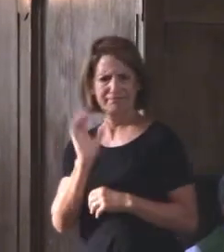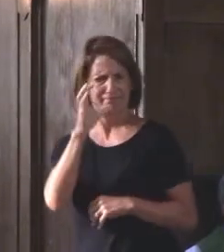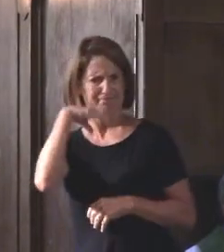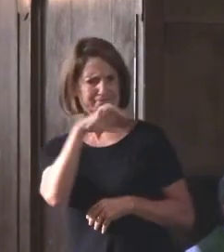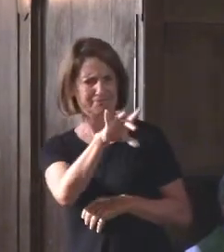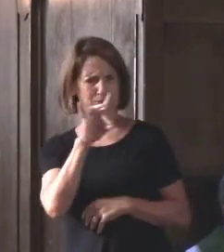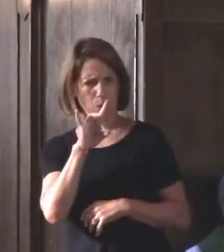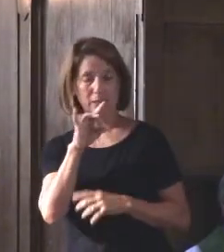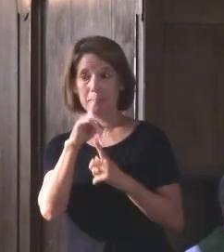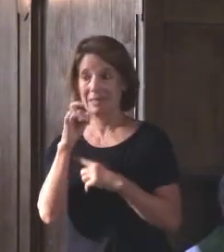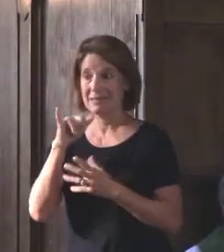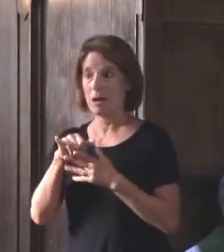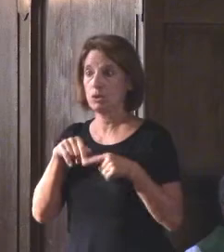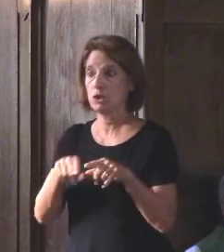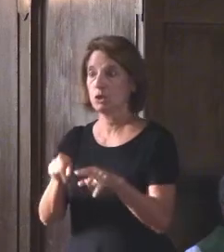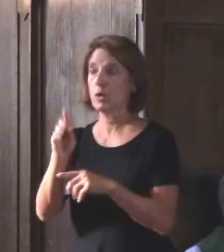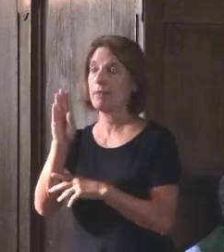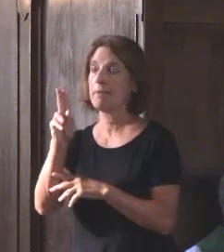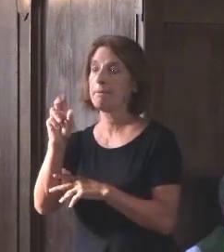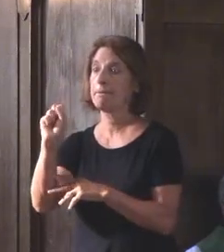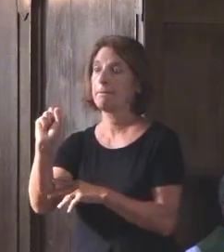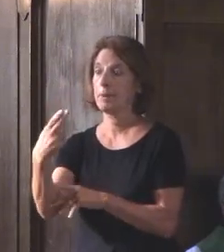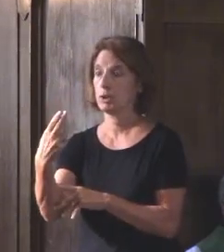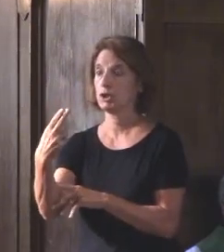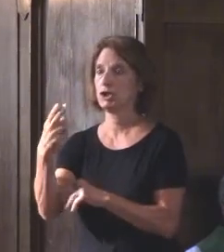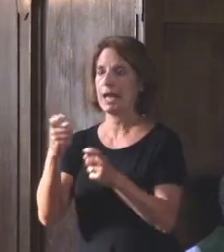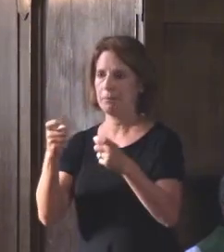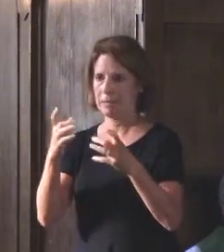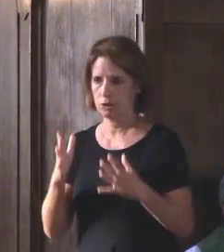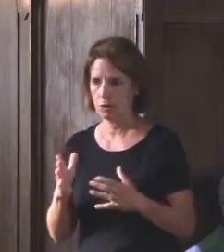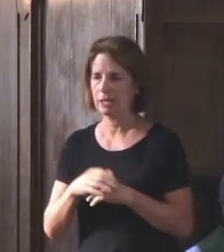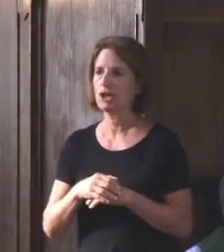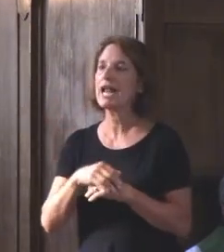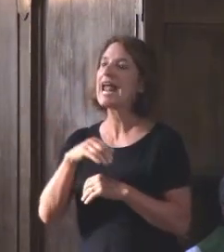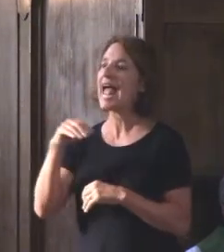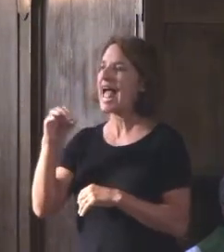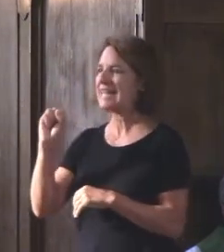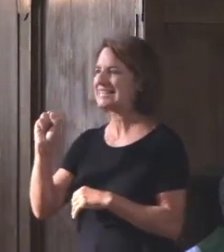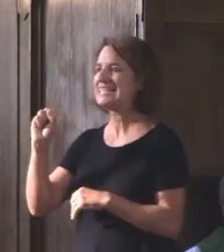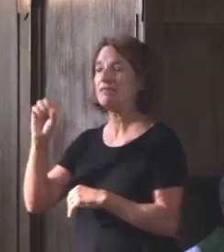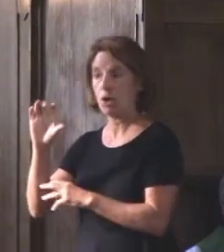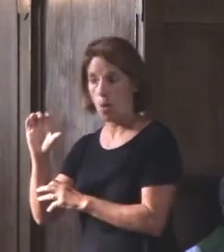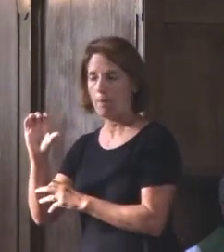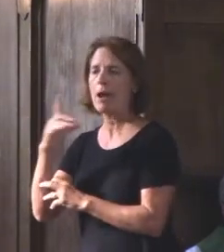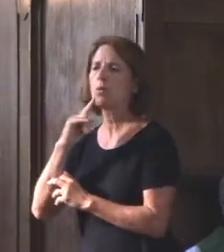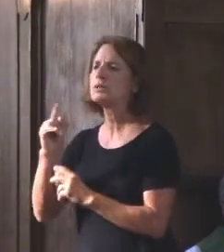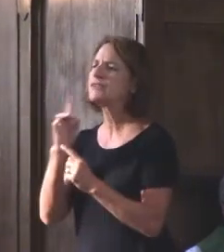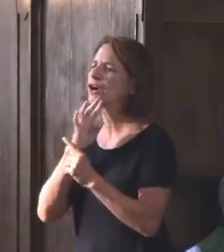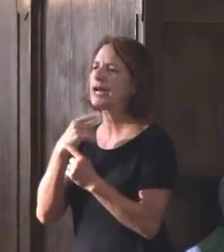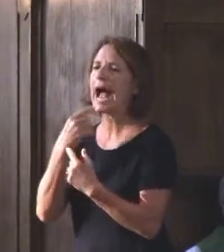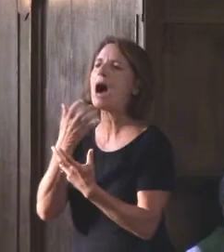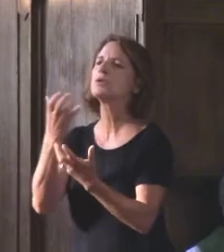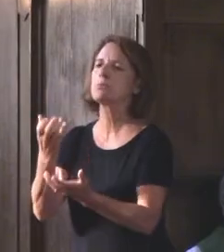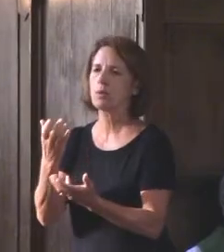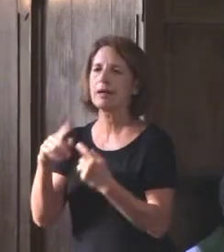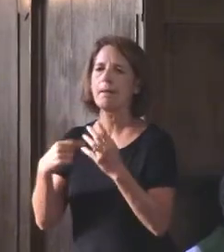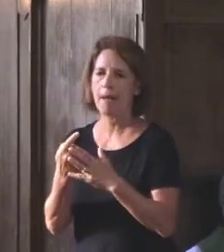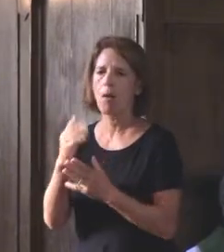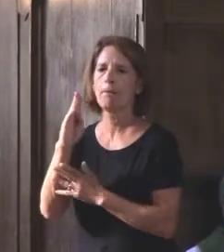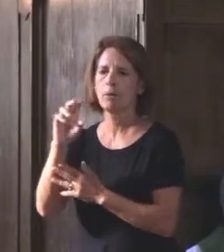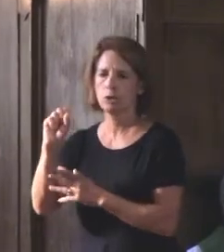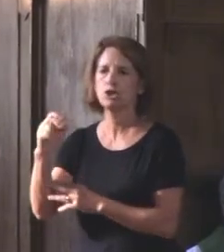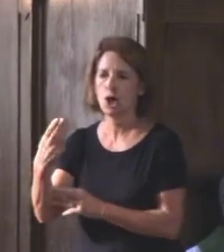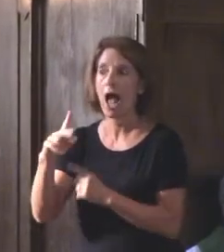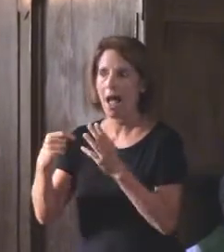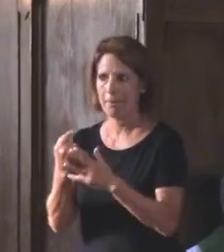in the Bush administration, and Colbert had been a very outspoken critic of the president, especially the decision to invade Iraq.